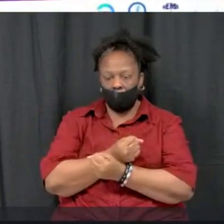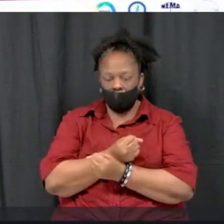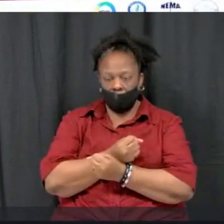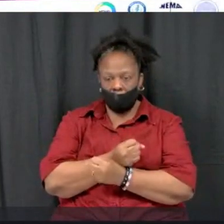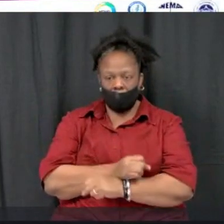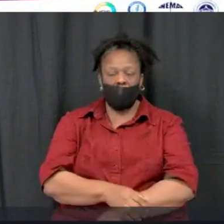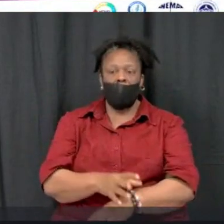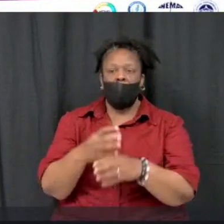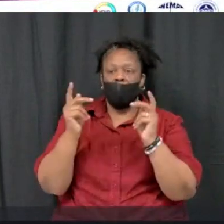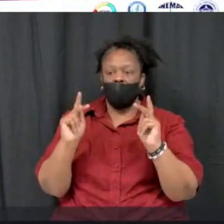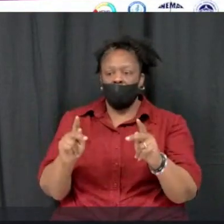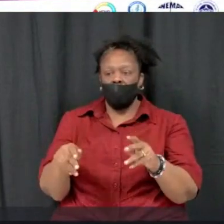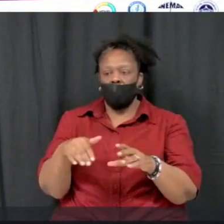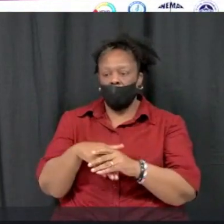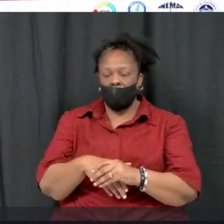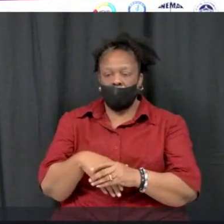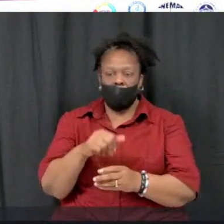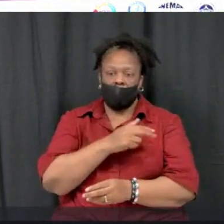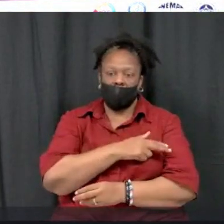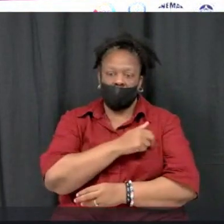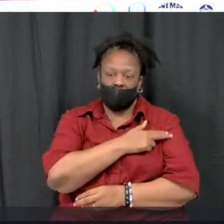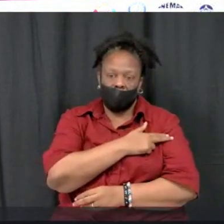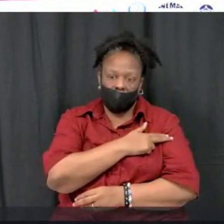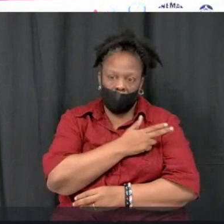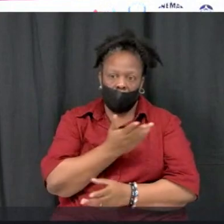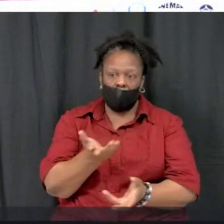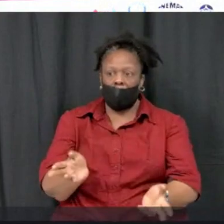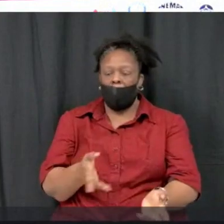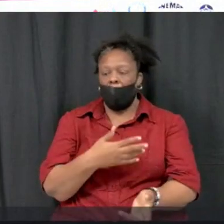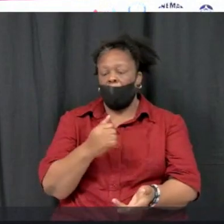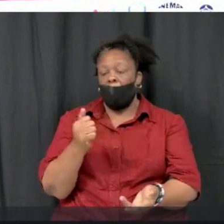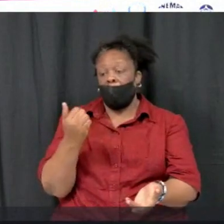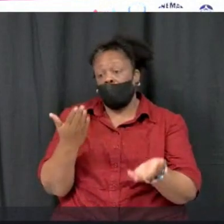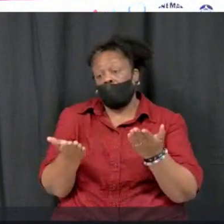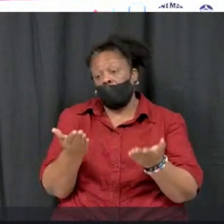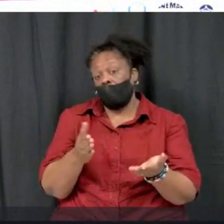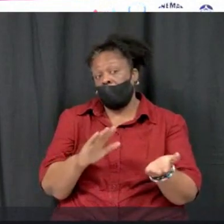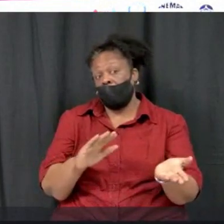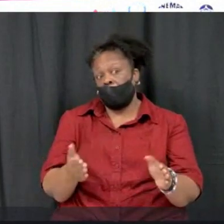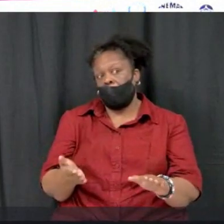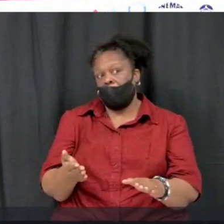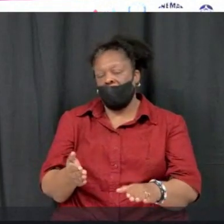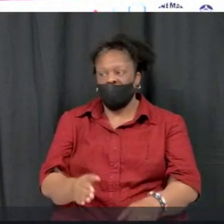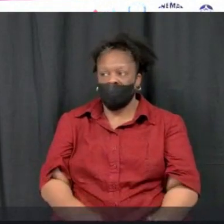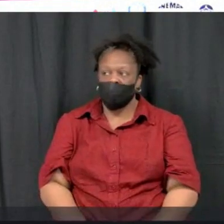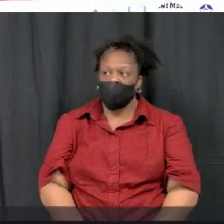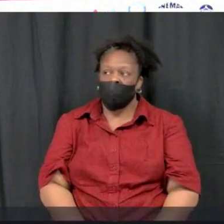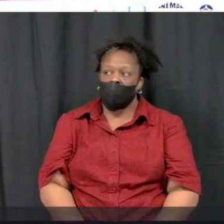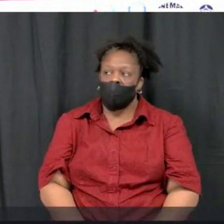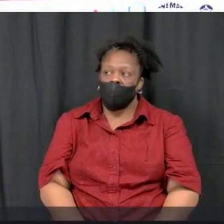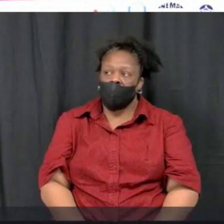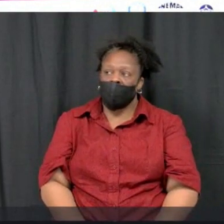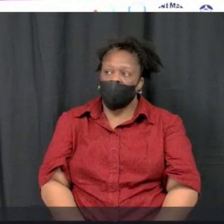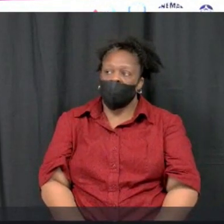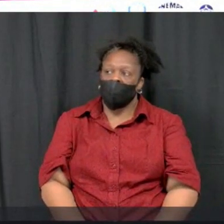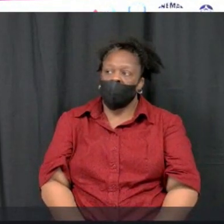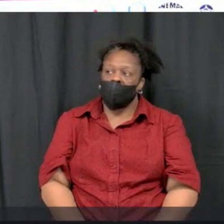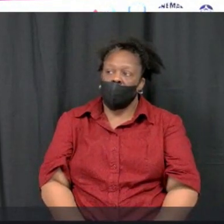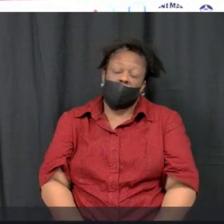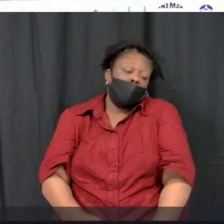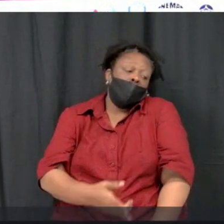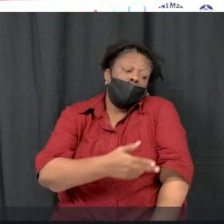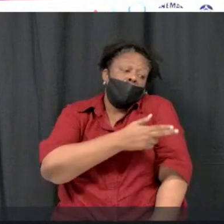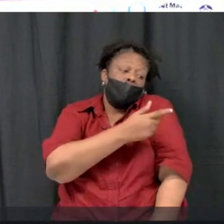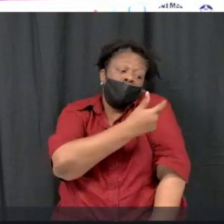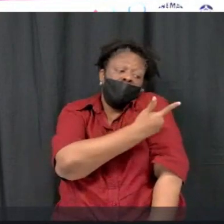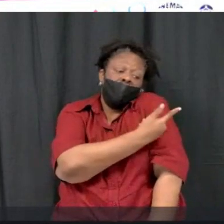the vaccine is free of cost to everyone, but contacting a dose of COVID, a high